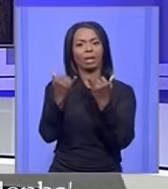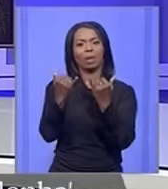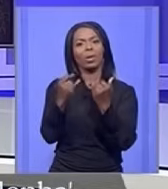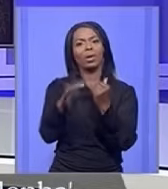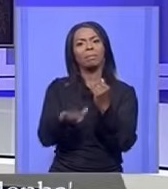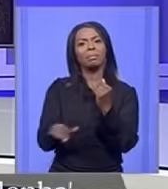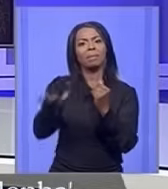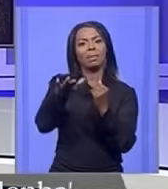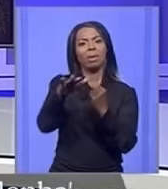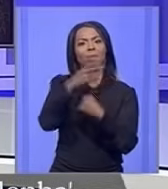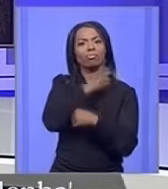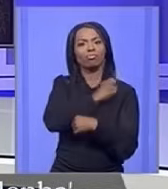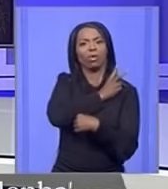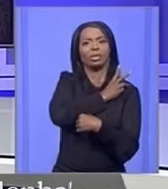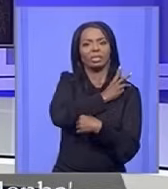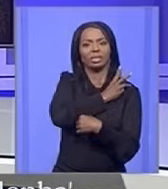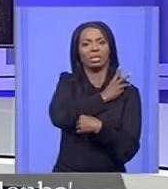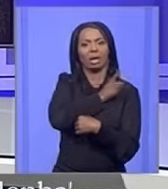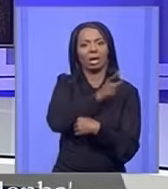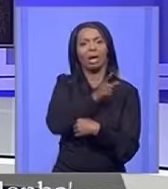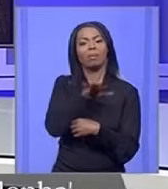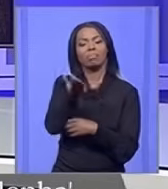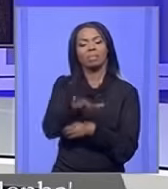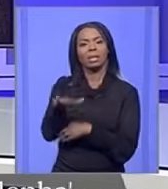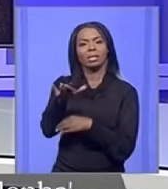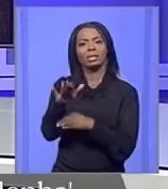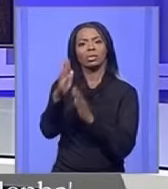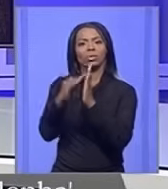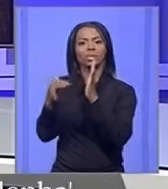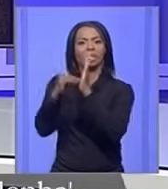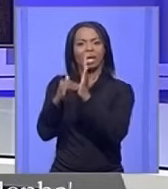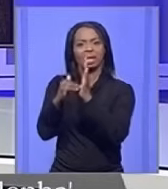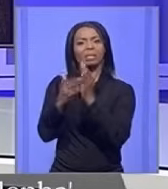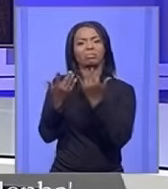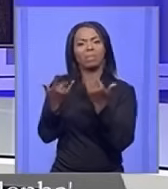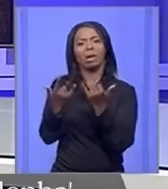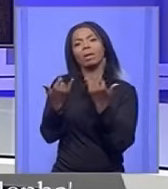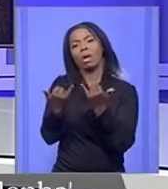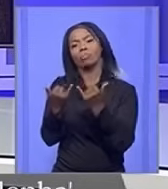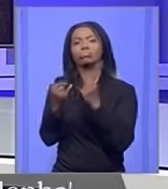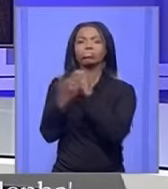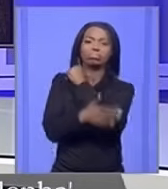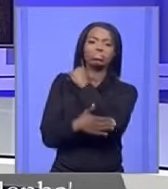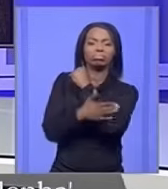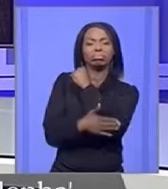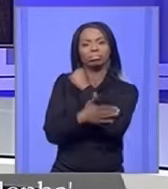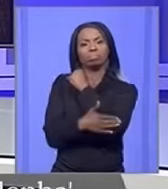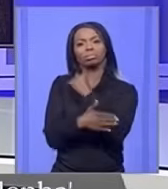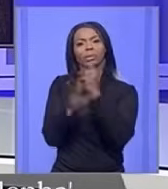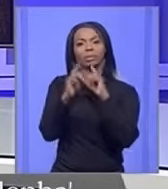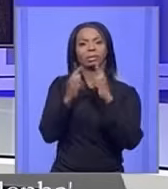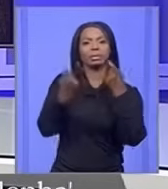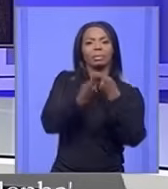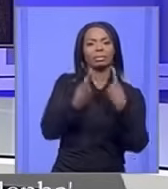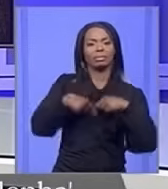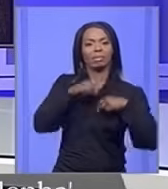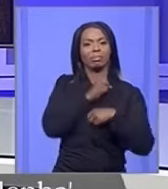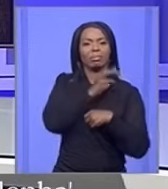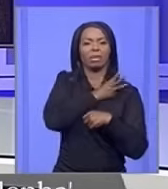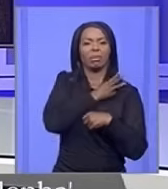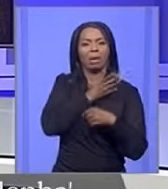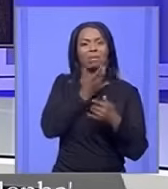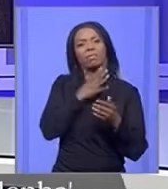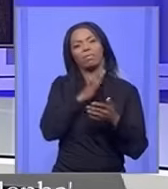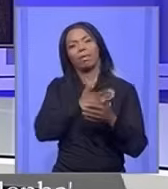moralalong wa the Proteas ka New Zealand go gwahlafaditše sehlopha sa naga. Go le bjalo mokaptene wa peleng wa the Protea o